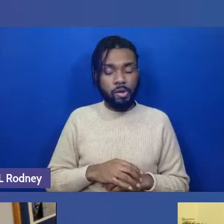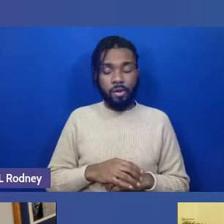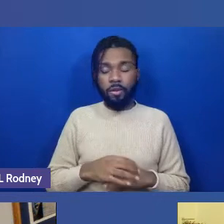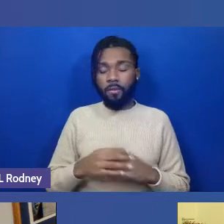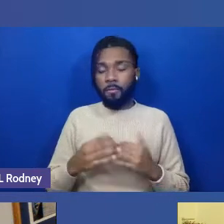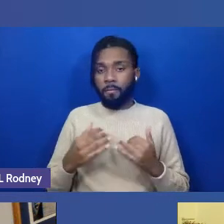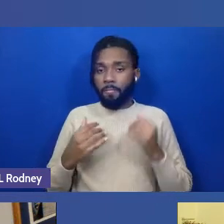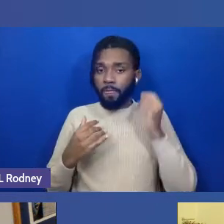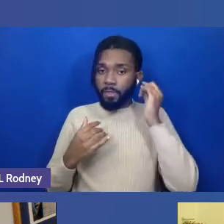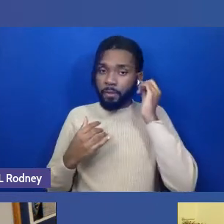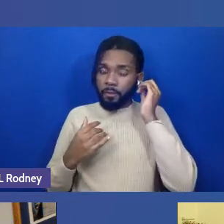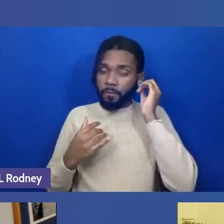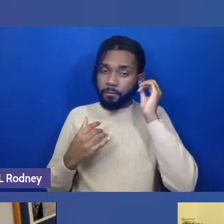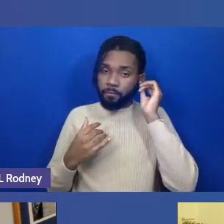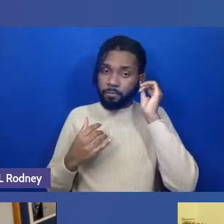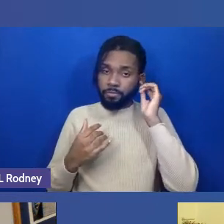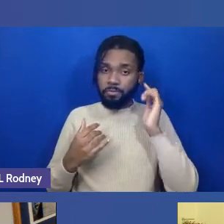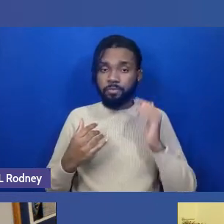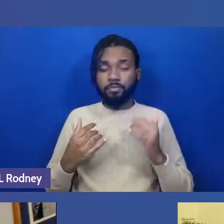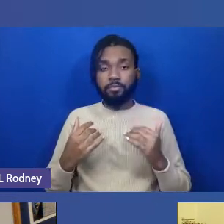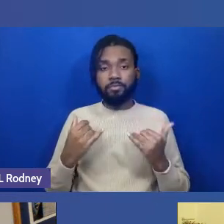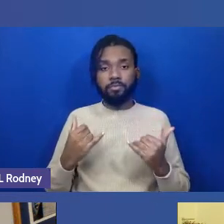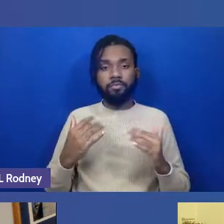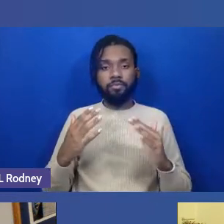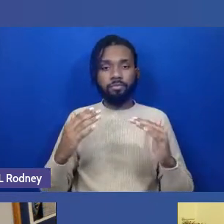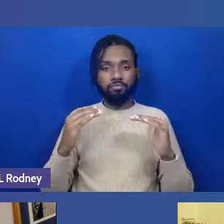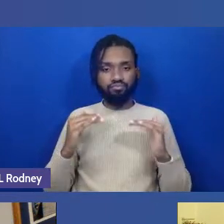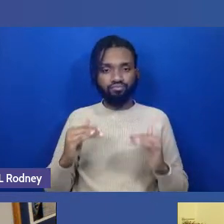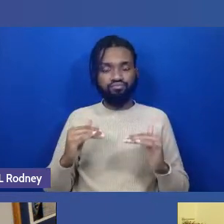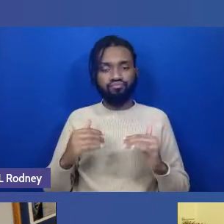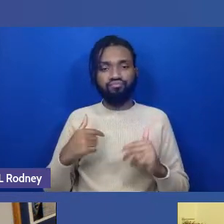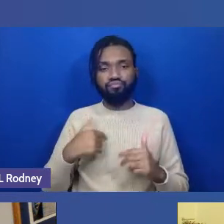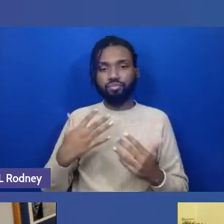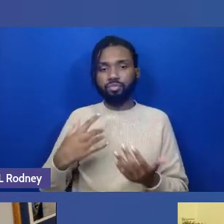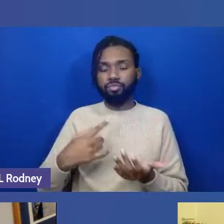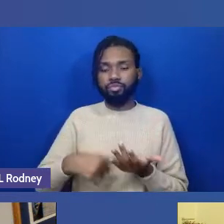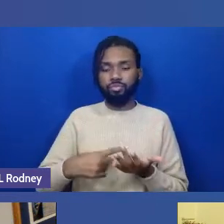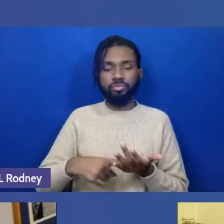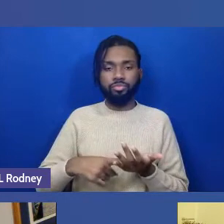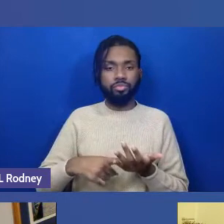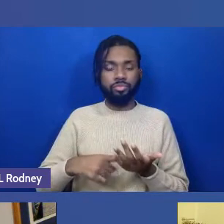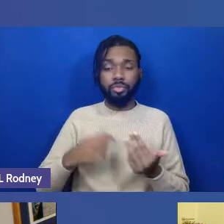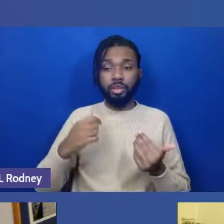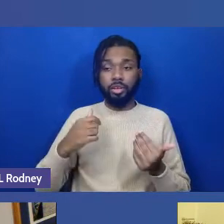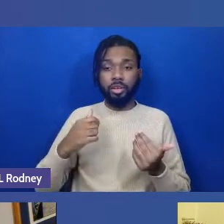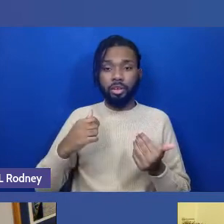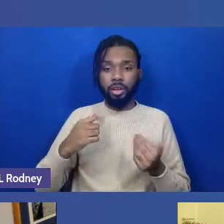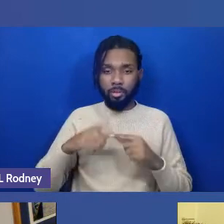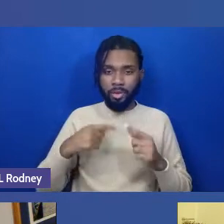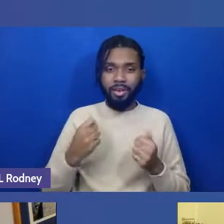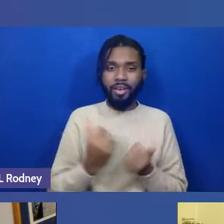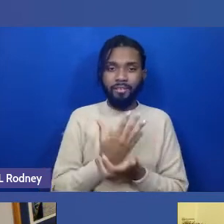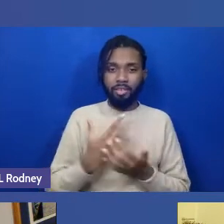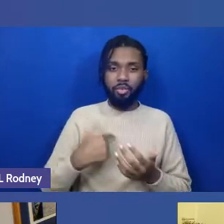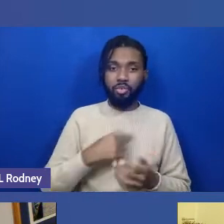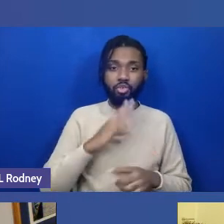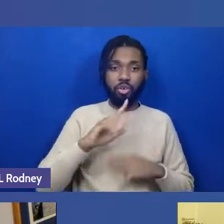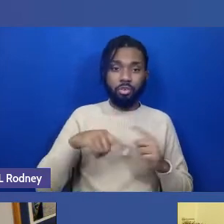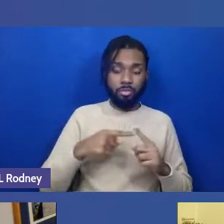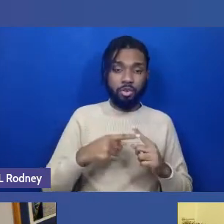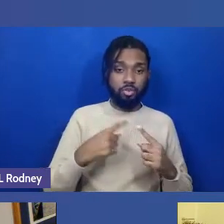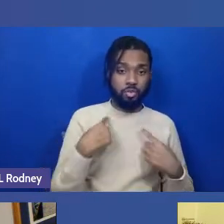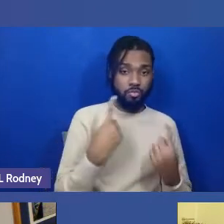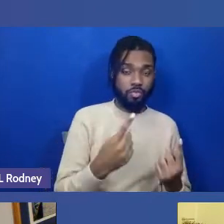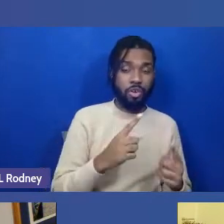to thinking specifically about everything we've talked about so far, but with the lens of the pandemic